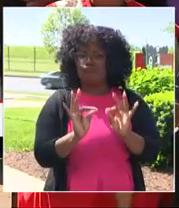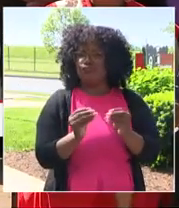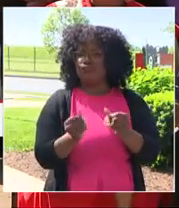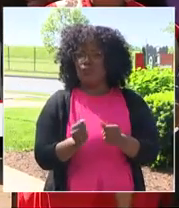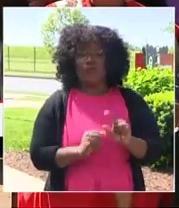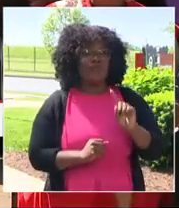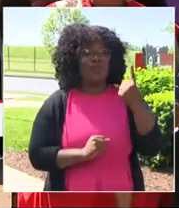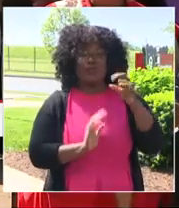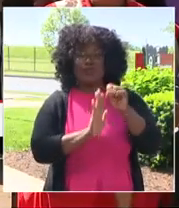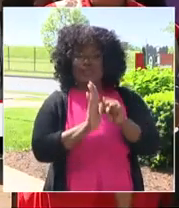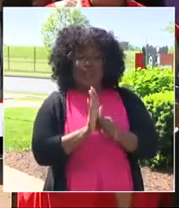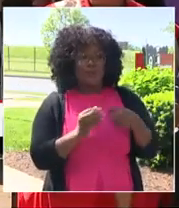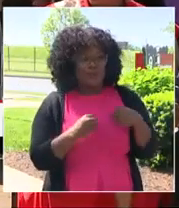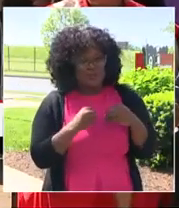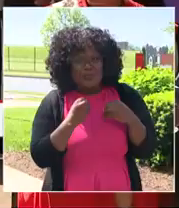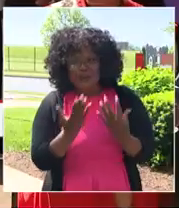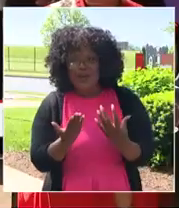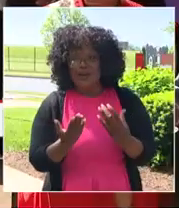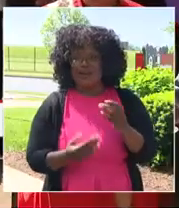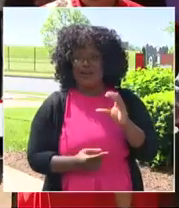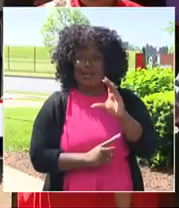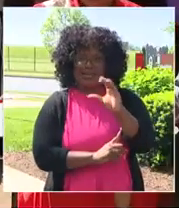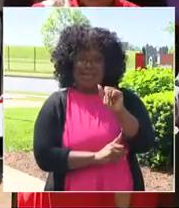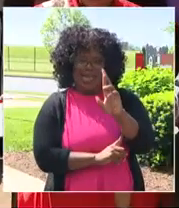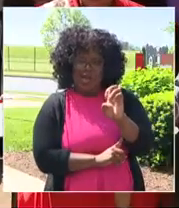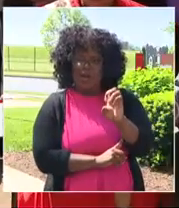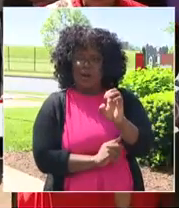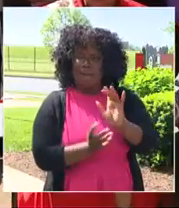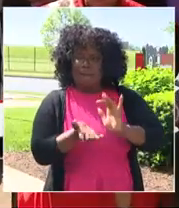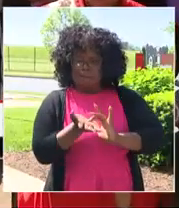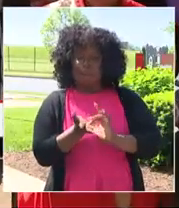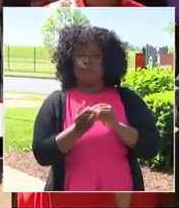care provider ID numbers, a move